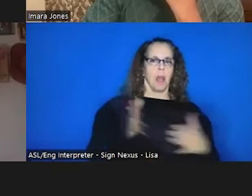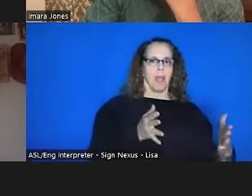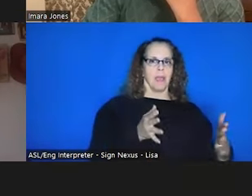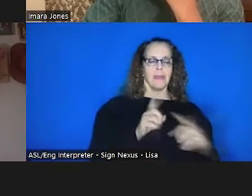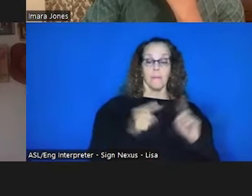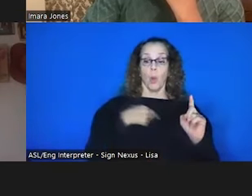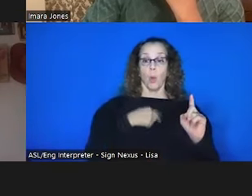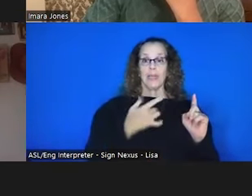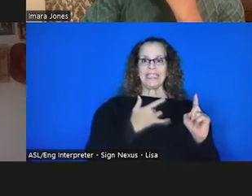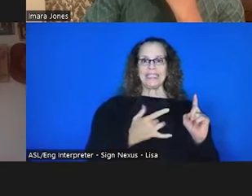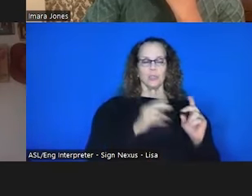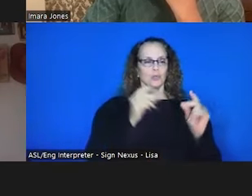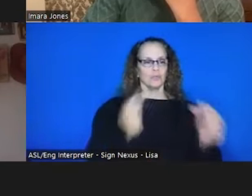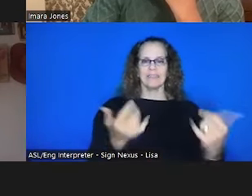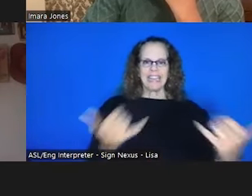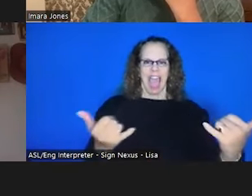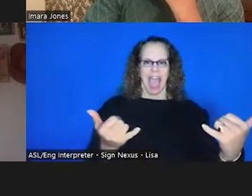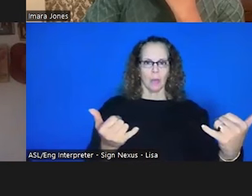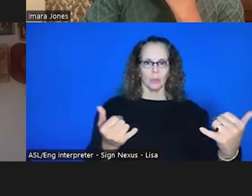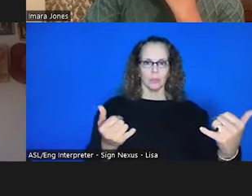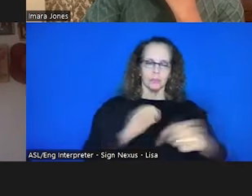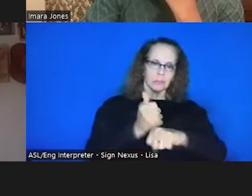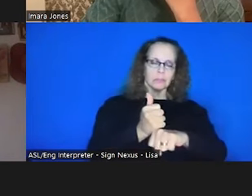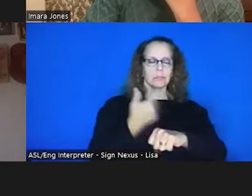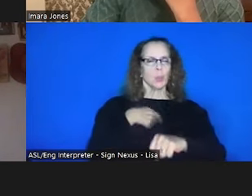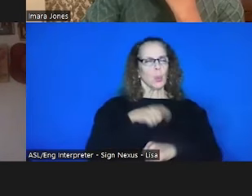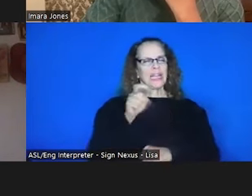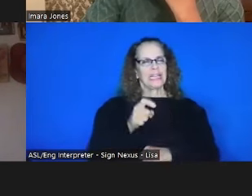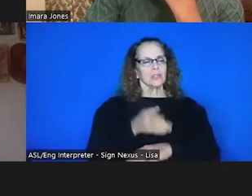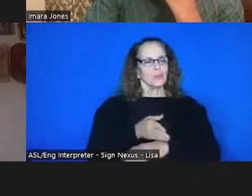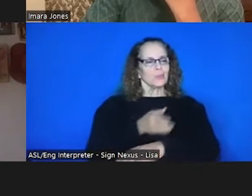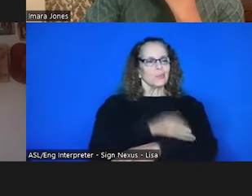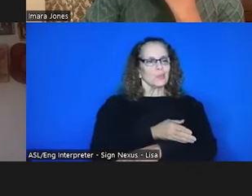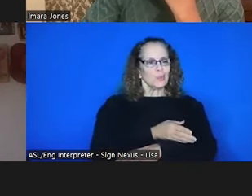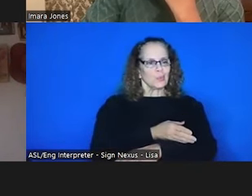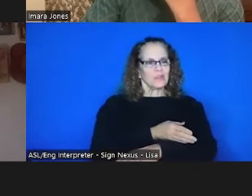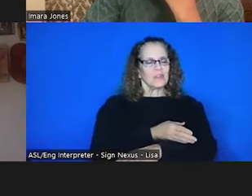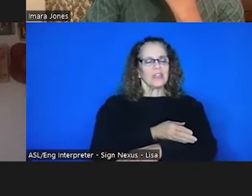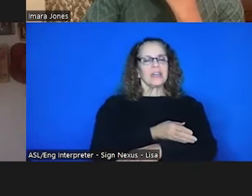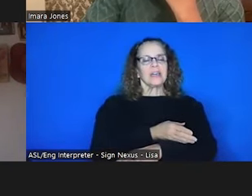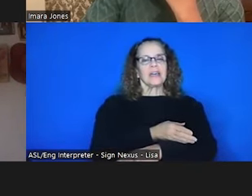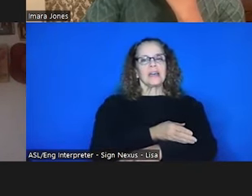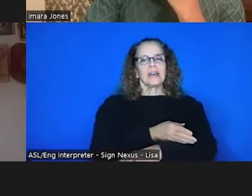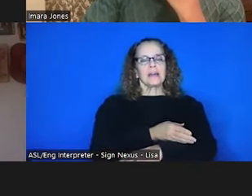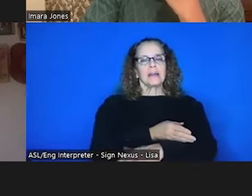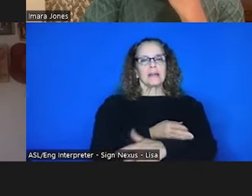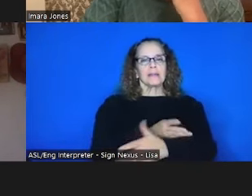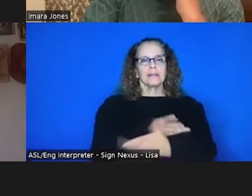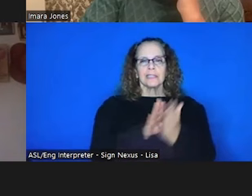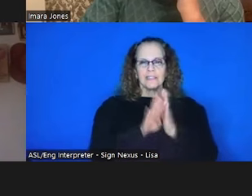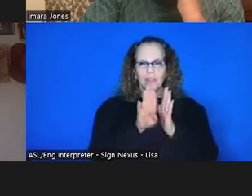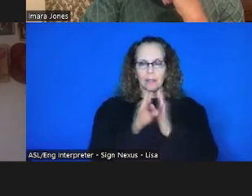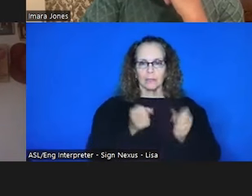more reactionary. So we have to do a better job of having a strategy to